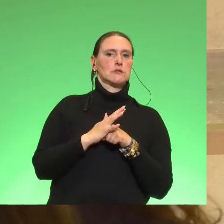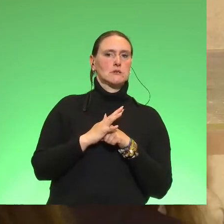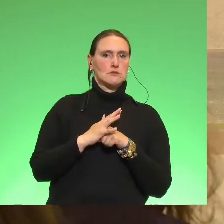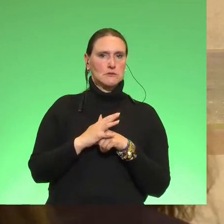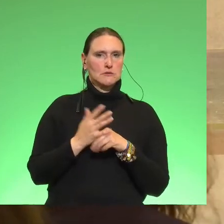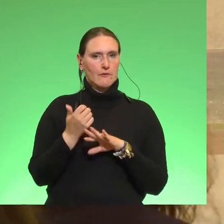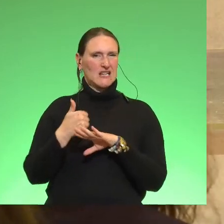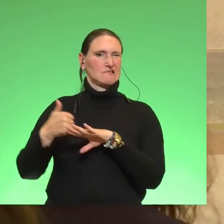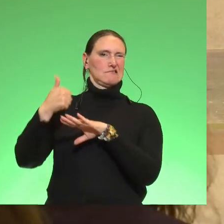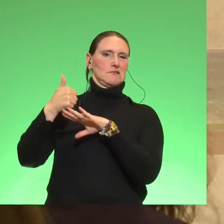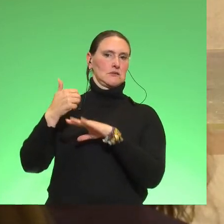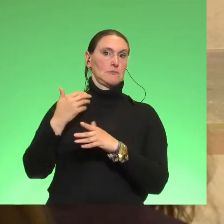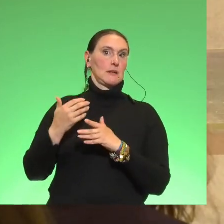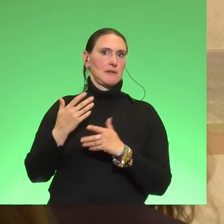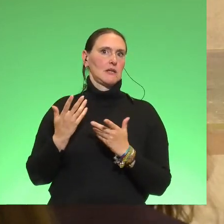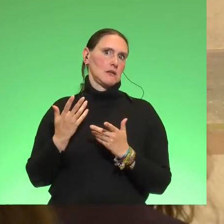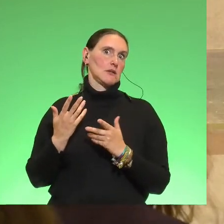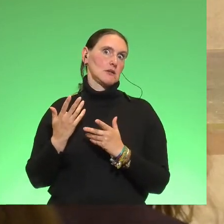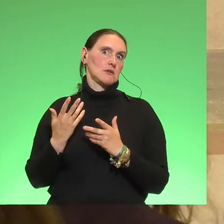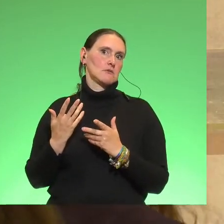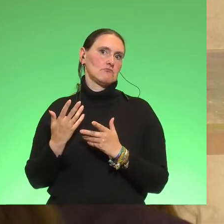At the same time, I don't know